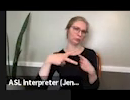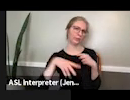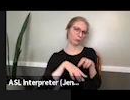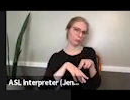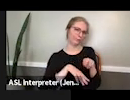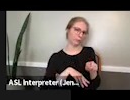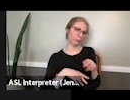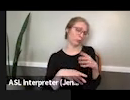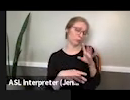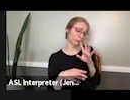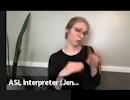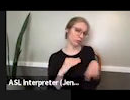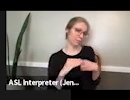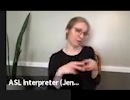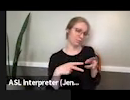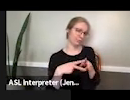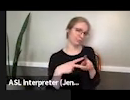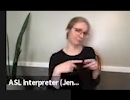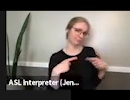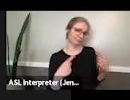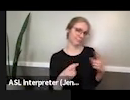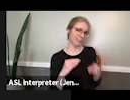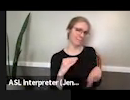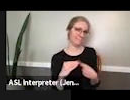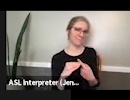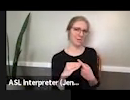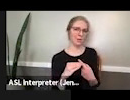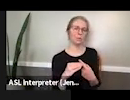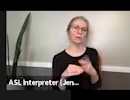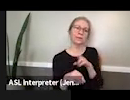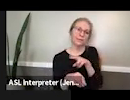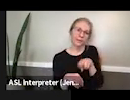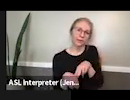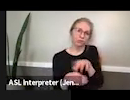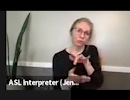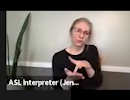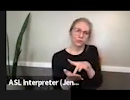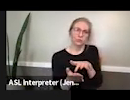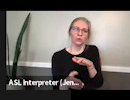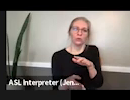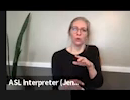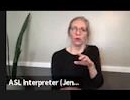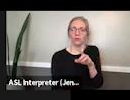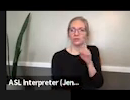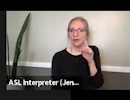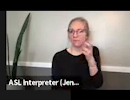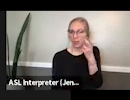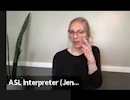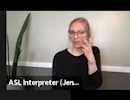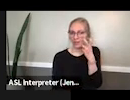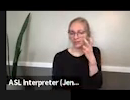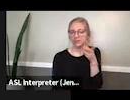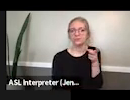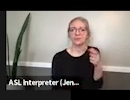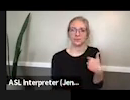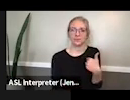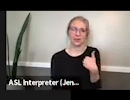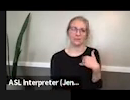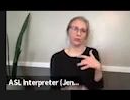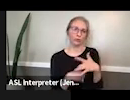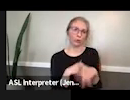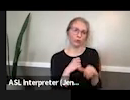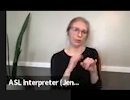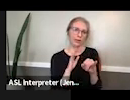to about National Center on Deafblindness. They have an early ID and